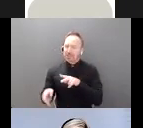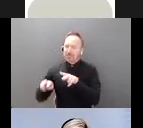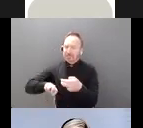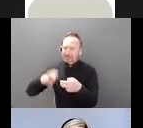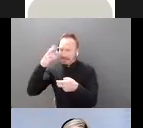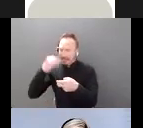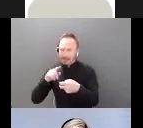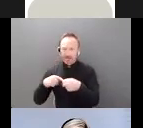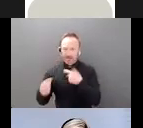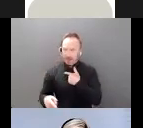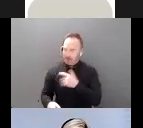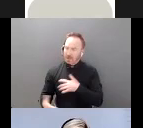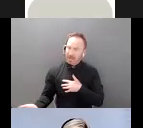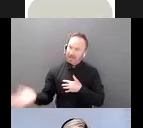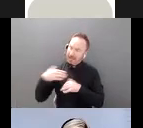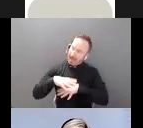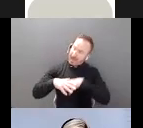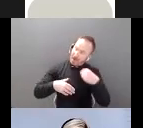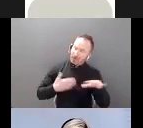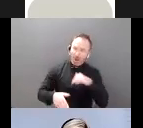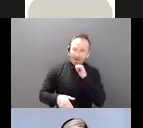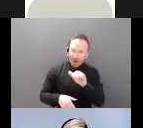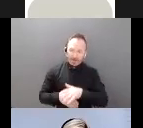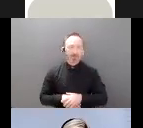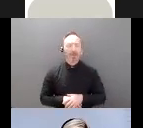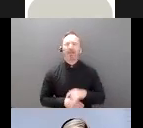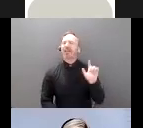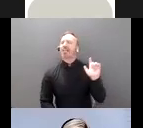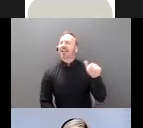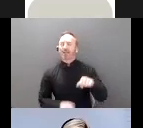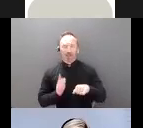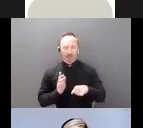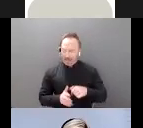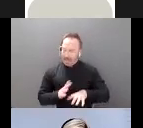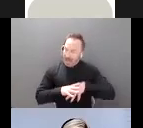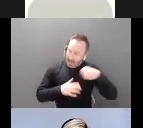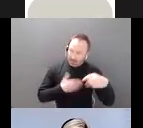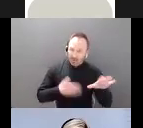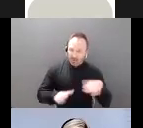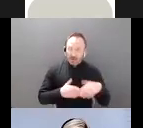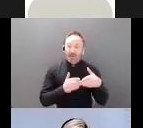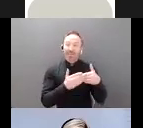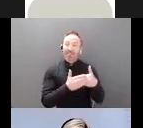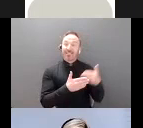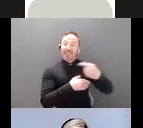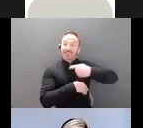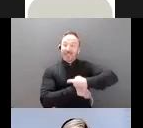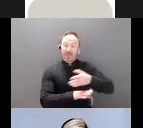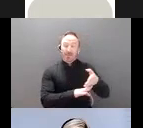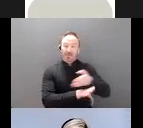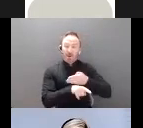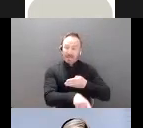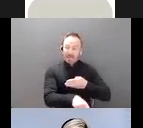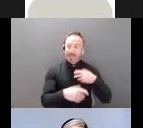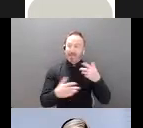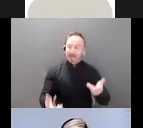later, he was taking her to go for a walk or something. And I noticed the next day, before he picked her up, he said some